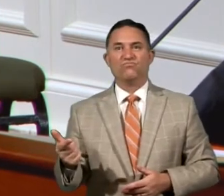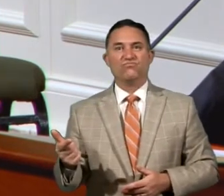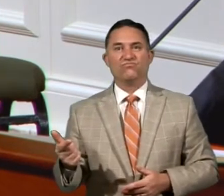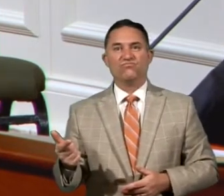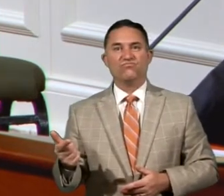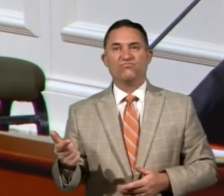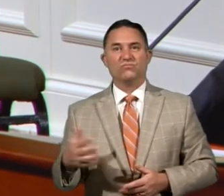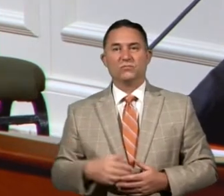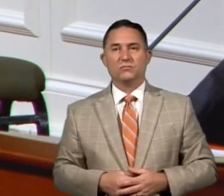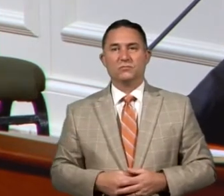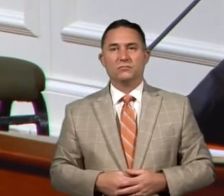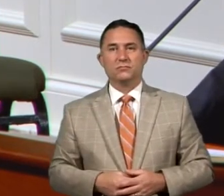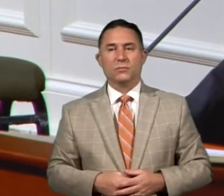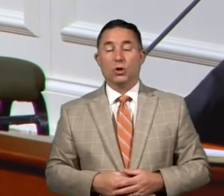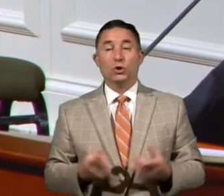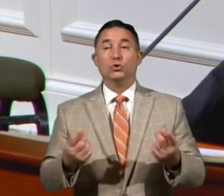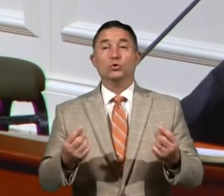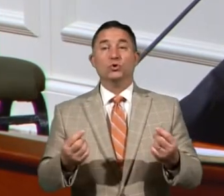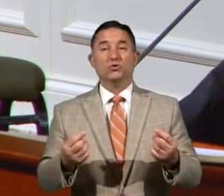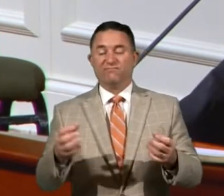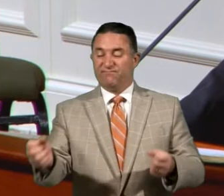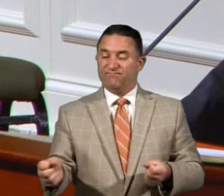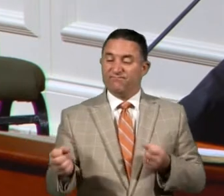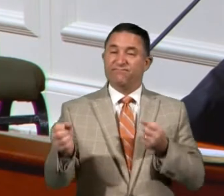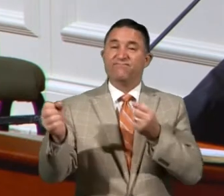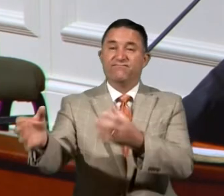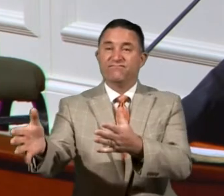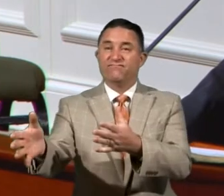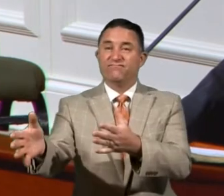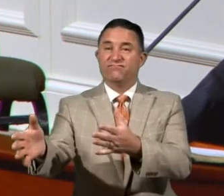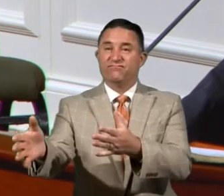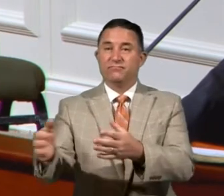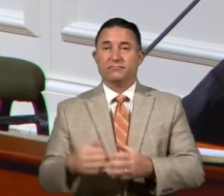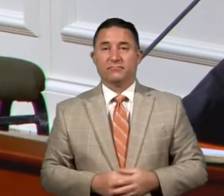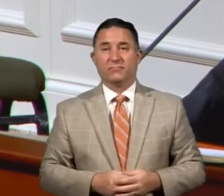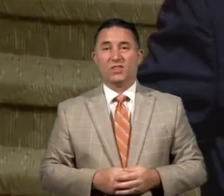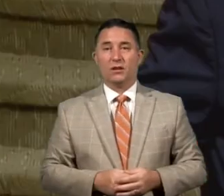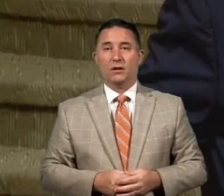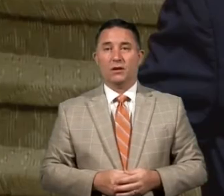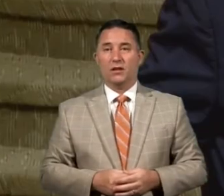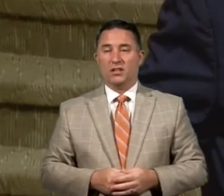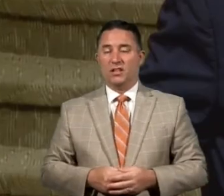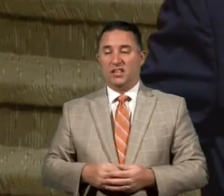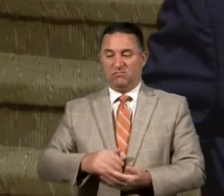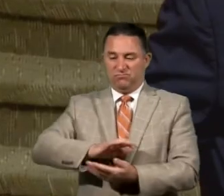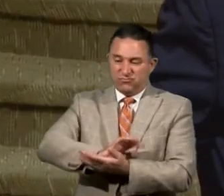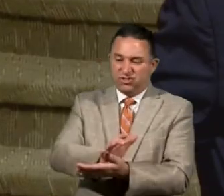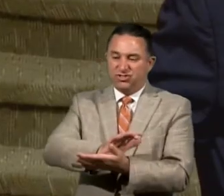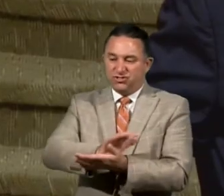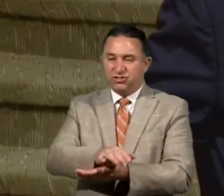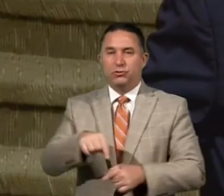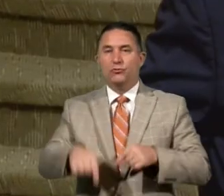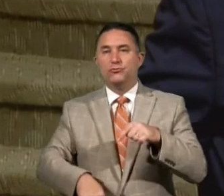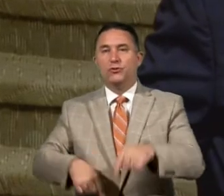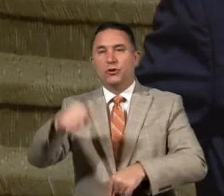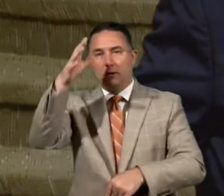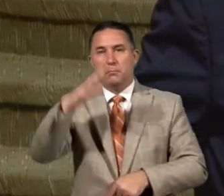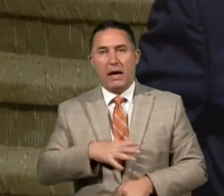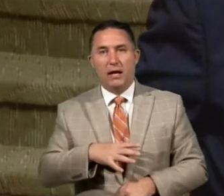nothing, but to be cast out and to be trodden under the foot of